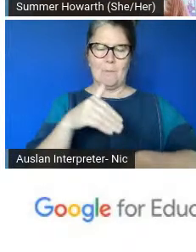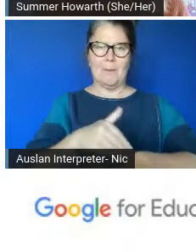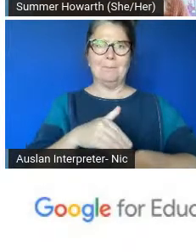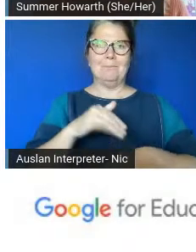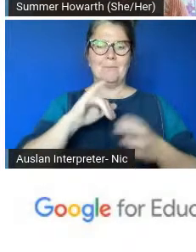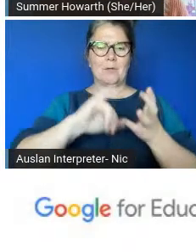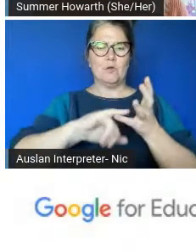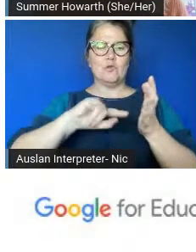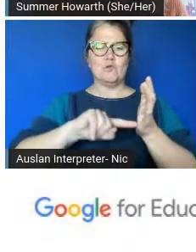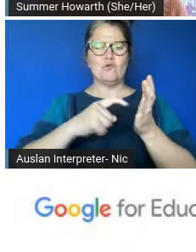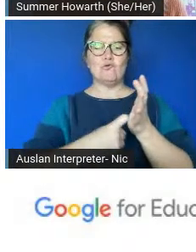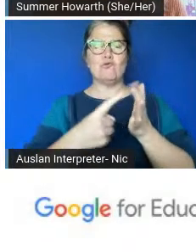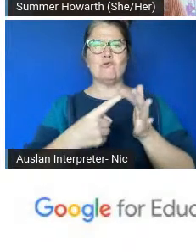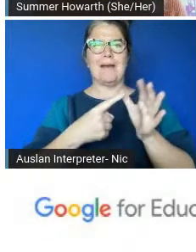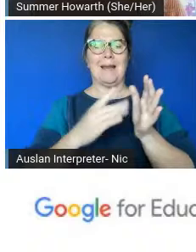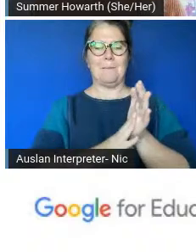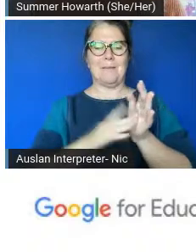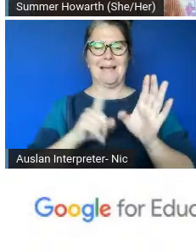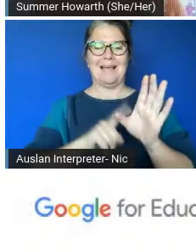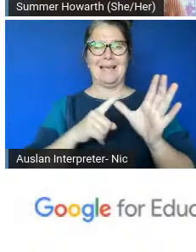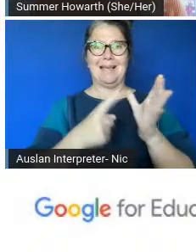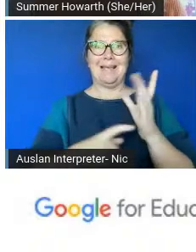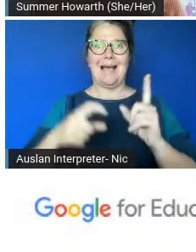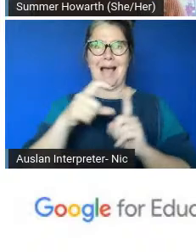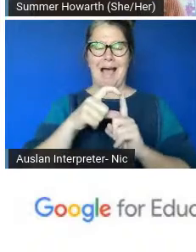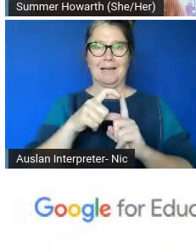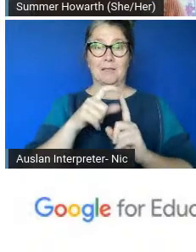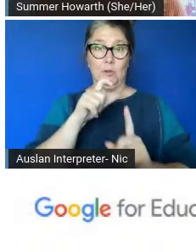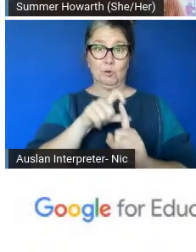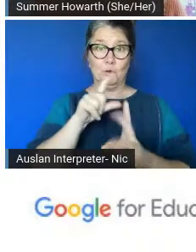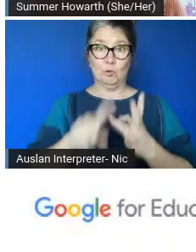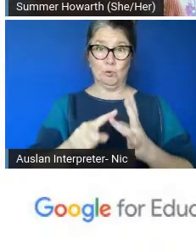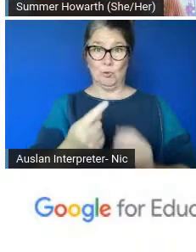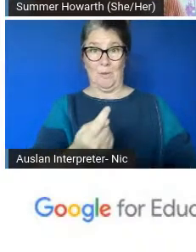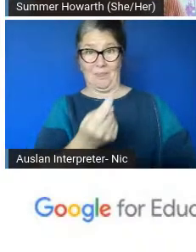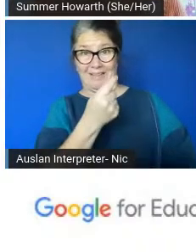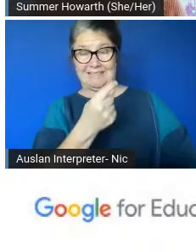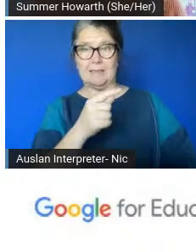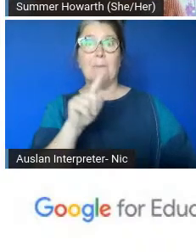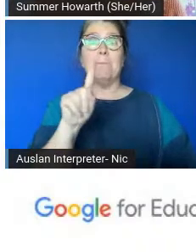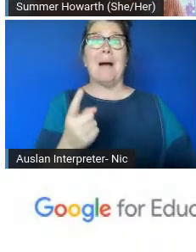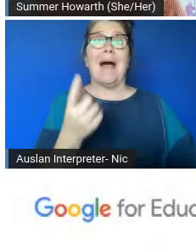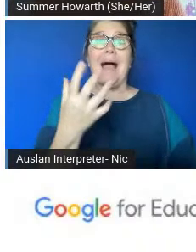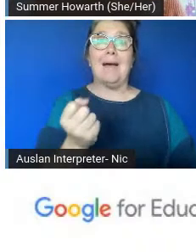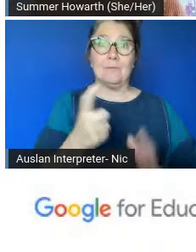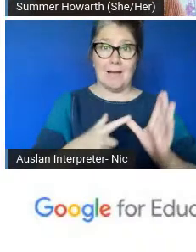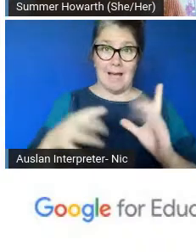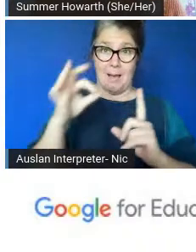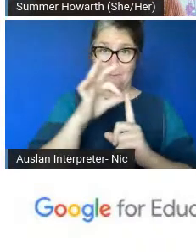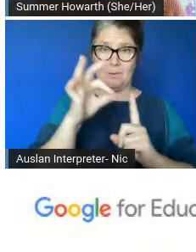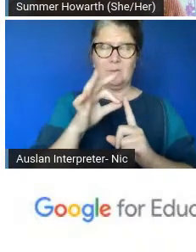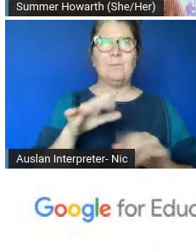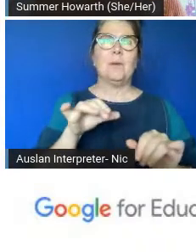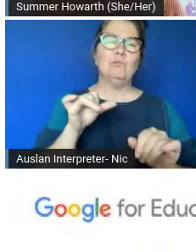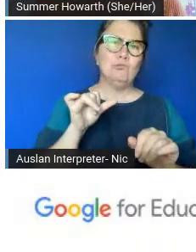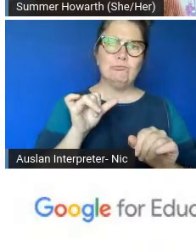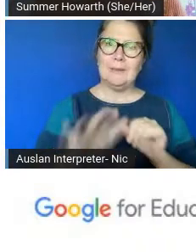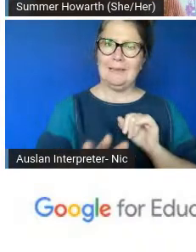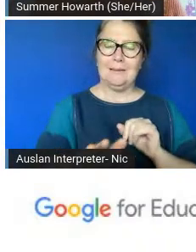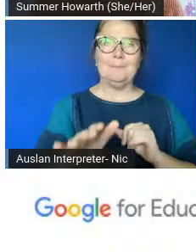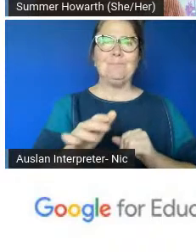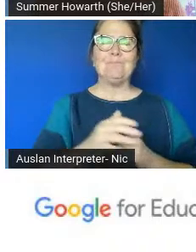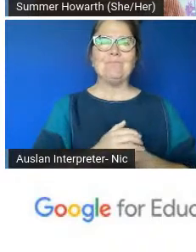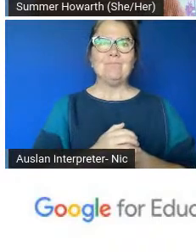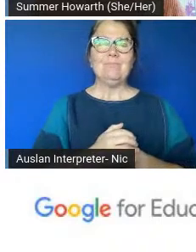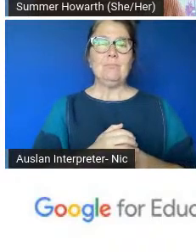app, and the app is fantastic. And there are so many other things you can do on the app. Like, for example, and I'll do it